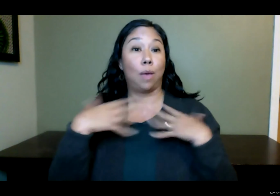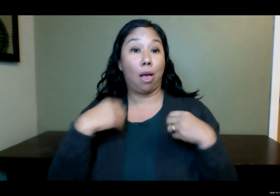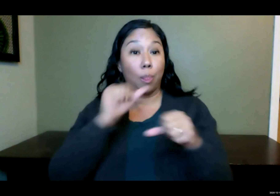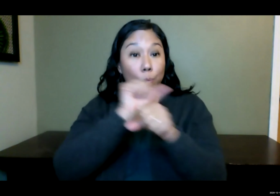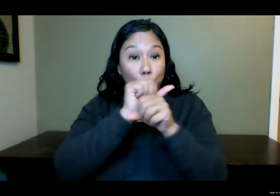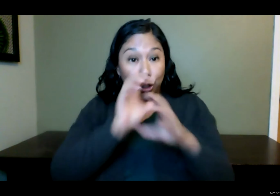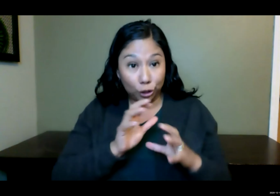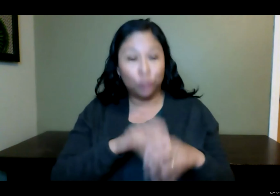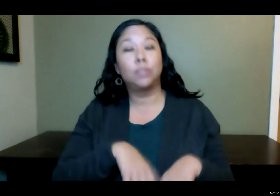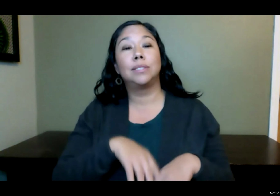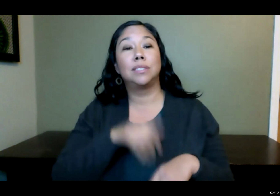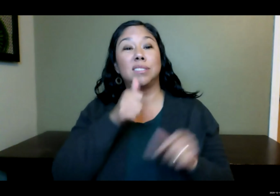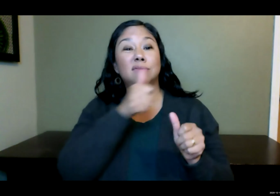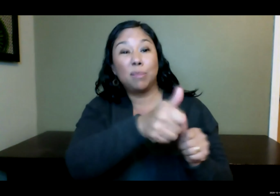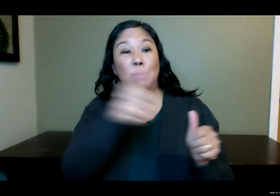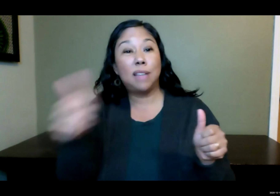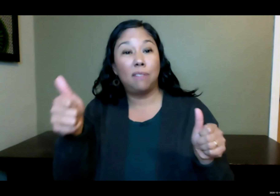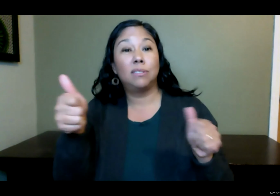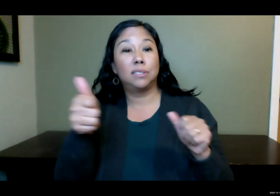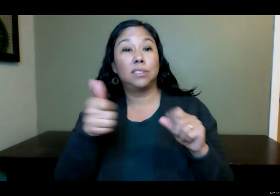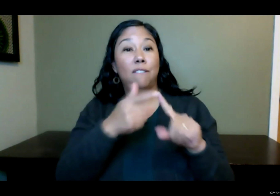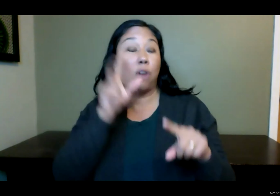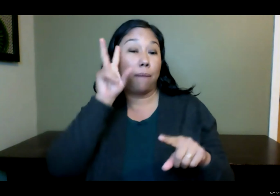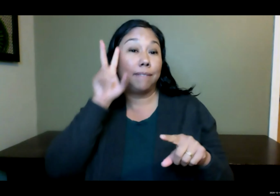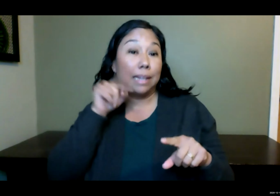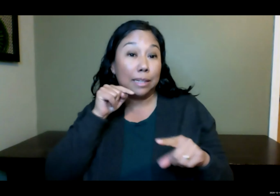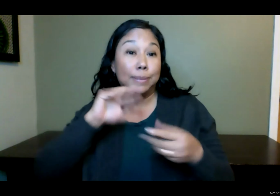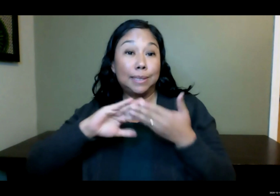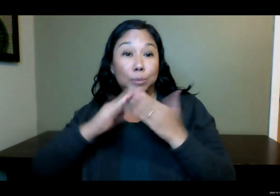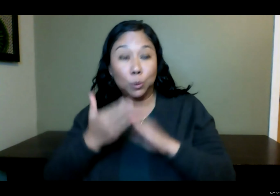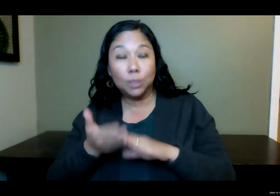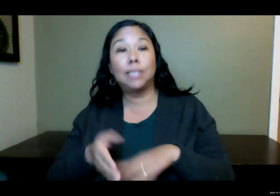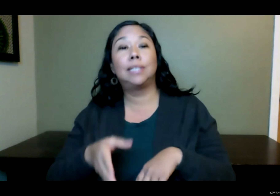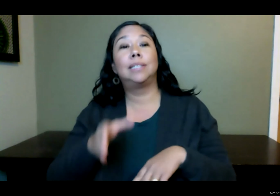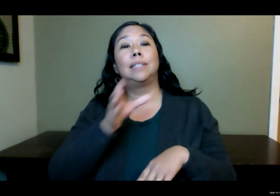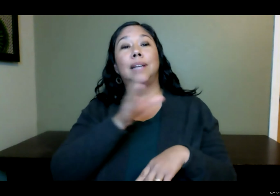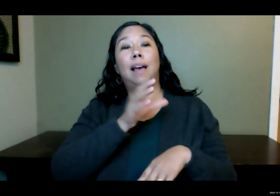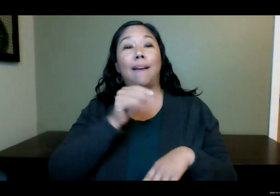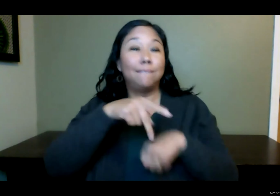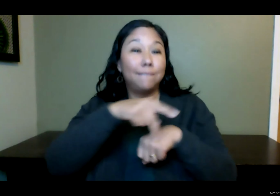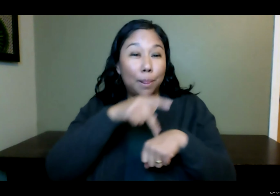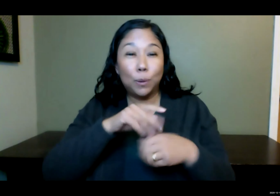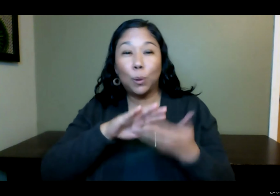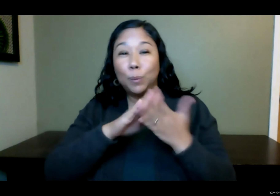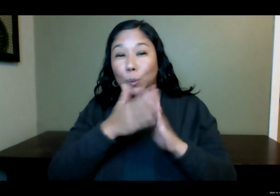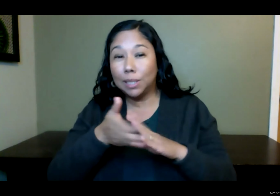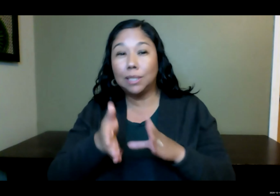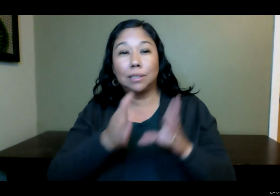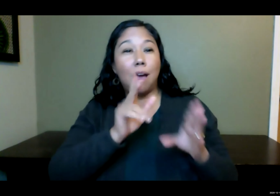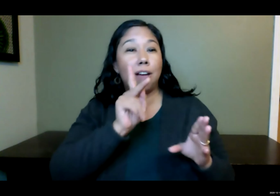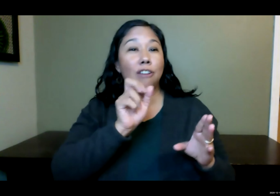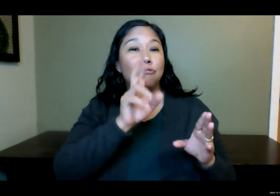workers who are from the Vietnamese community and Filipino community and